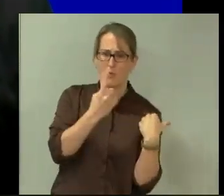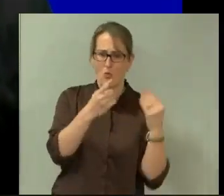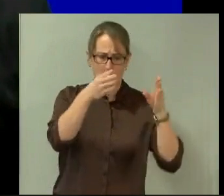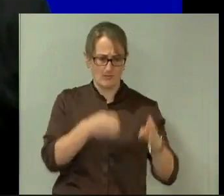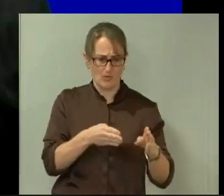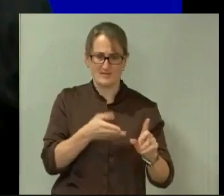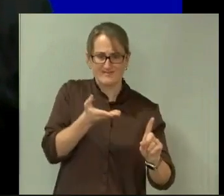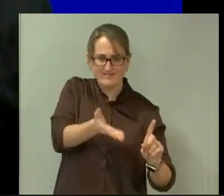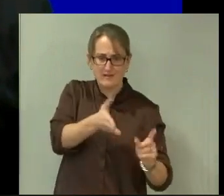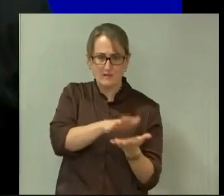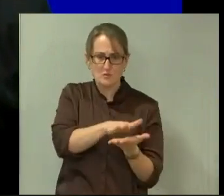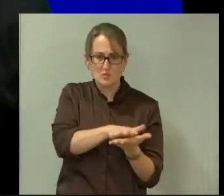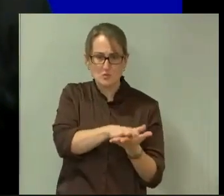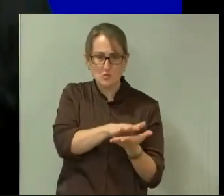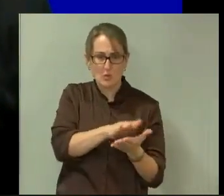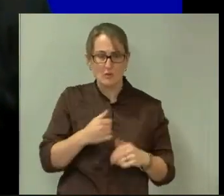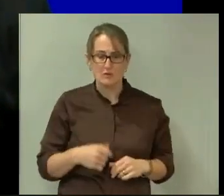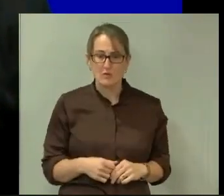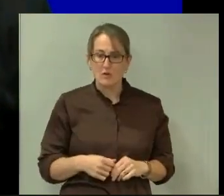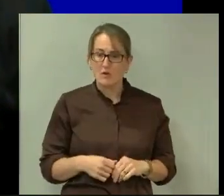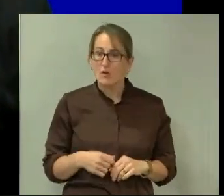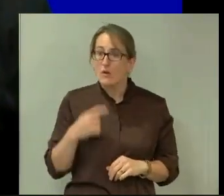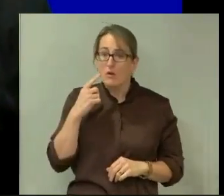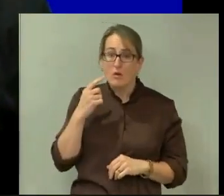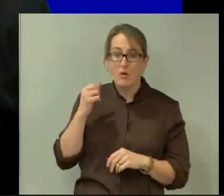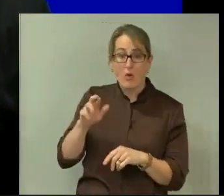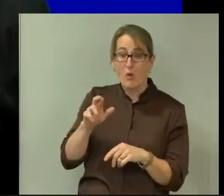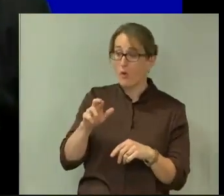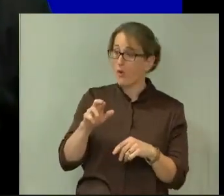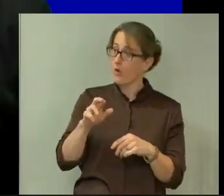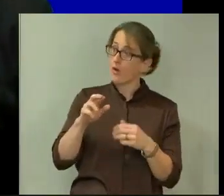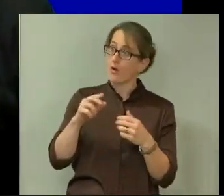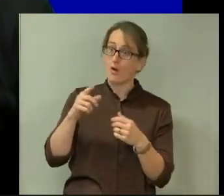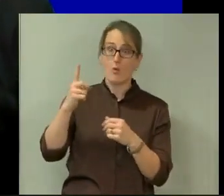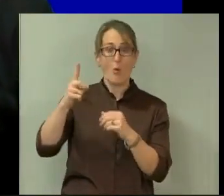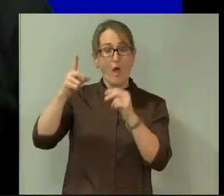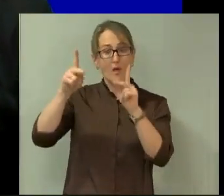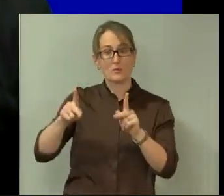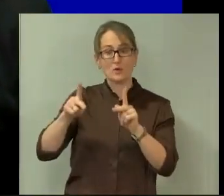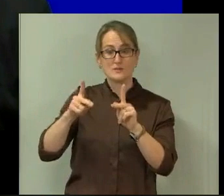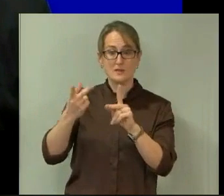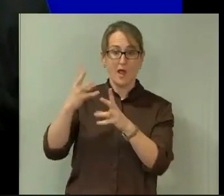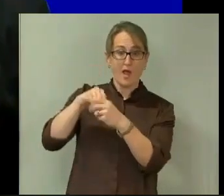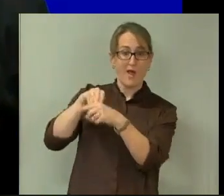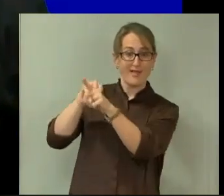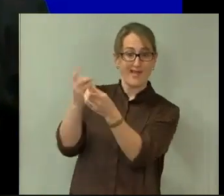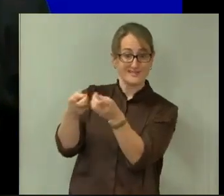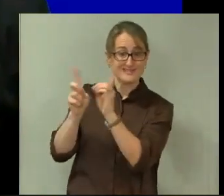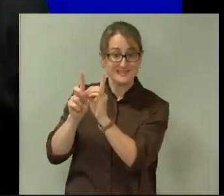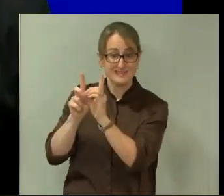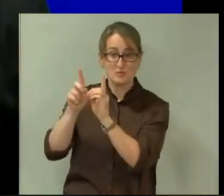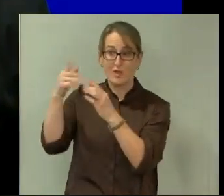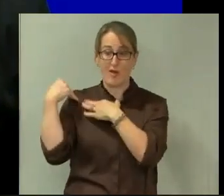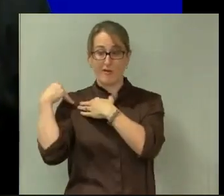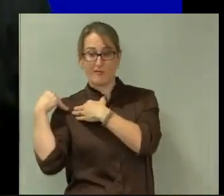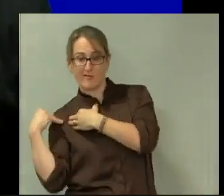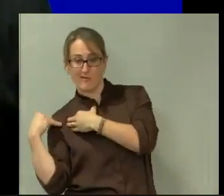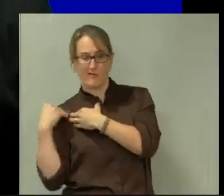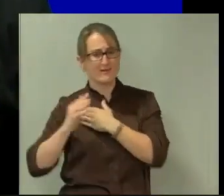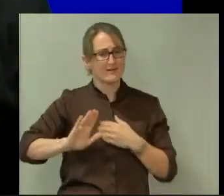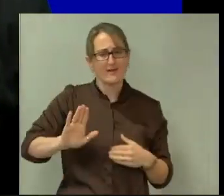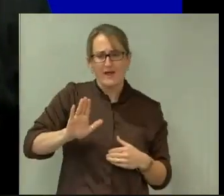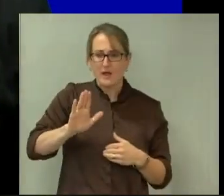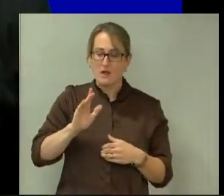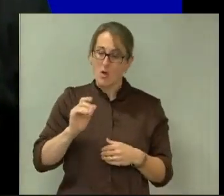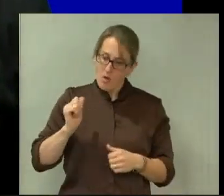or the job of one person in a school district. It should be a combined effort from everybody.